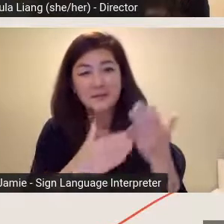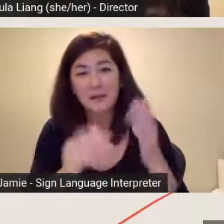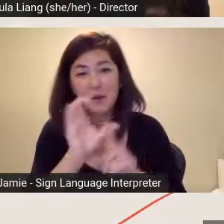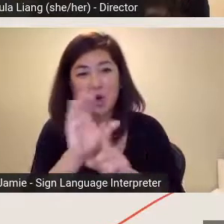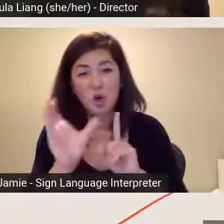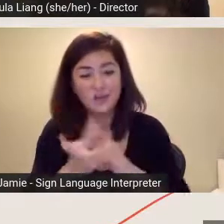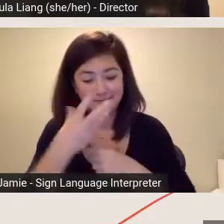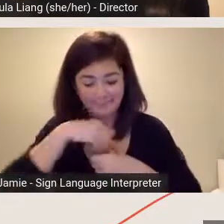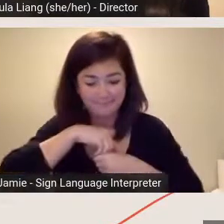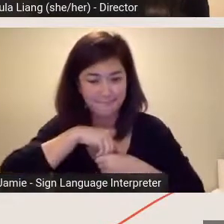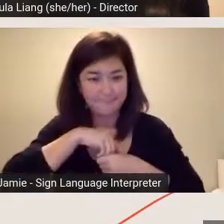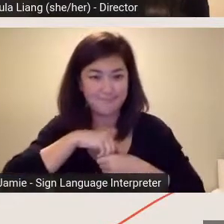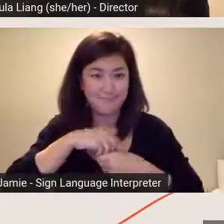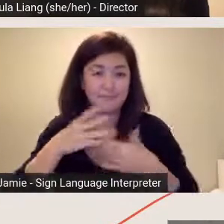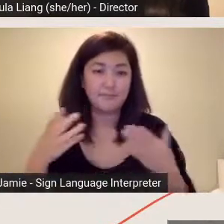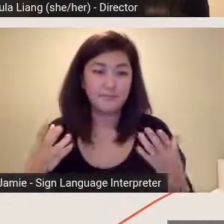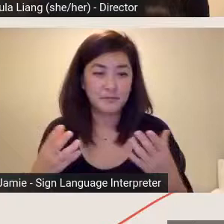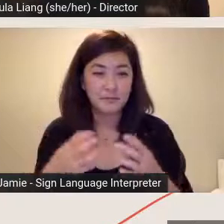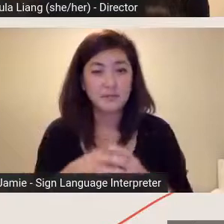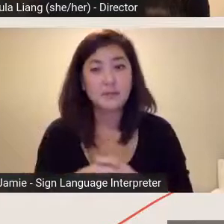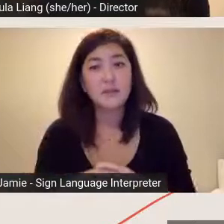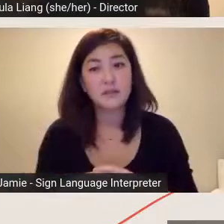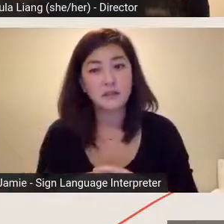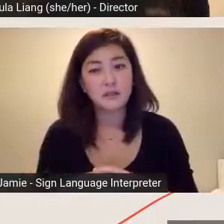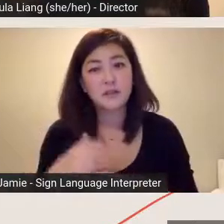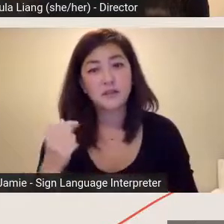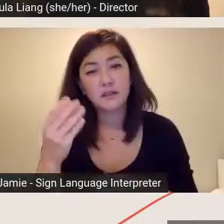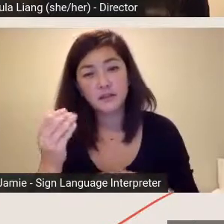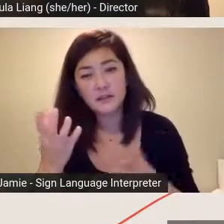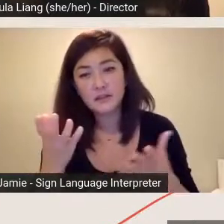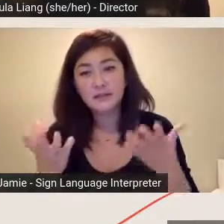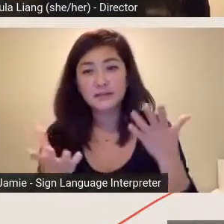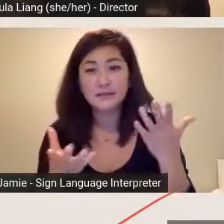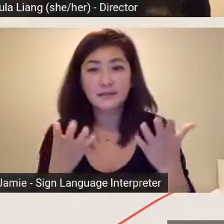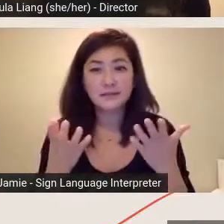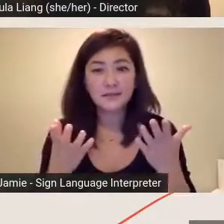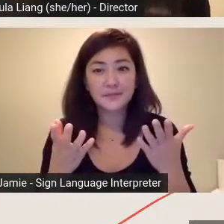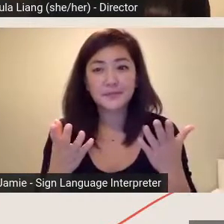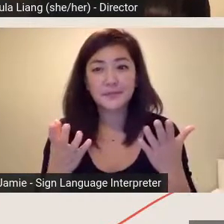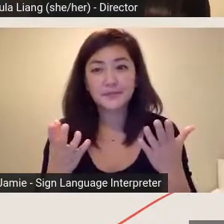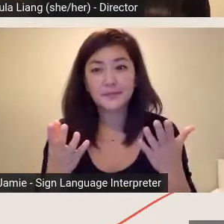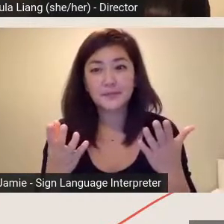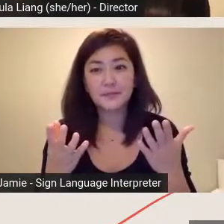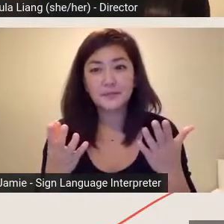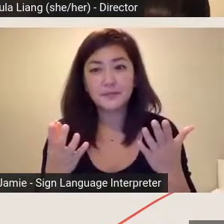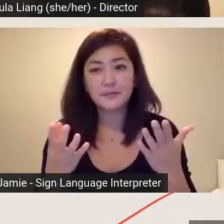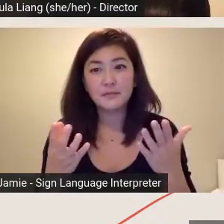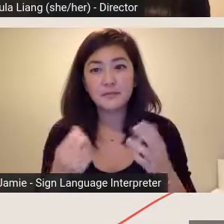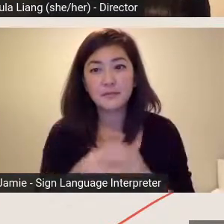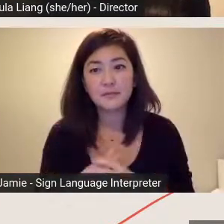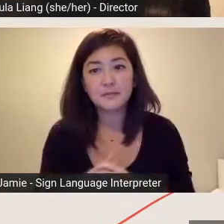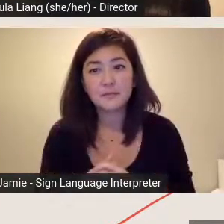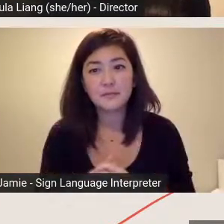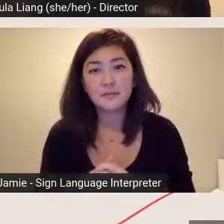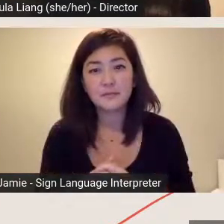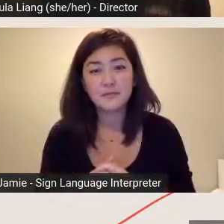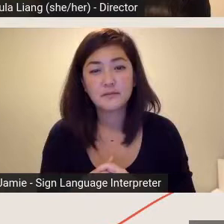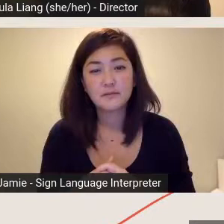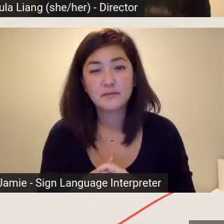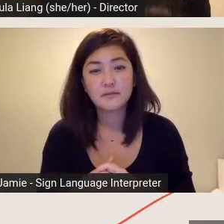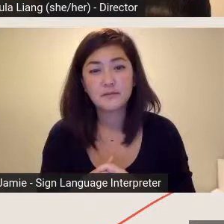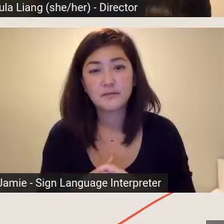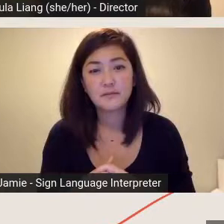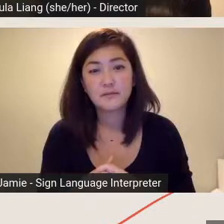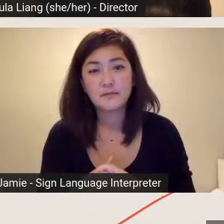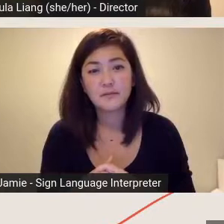culturally indoctrinated. But so there are some just sort of practical, but that sort of lends to that